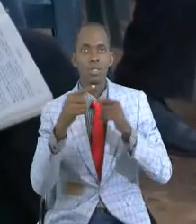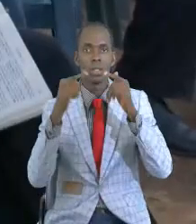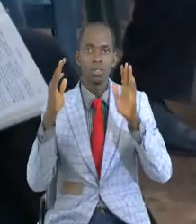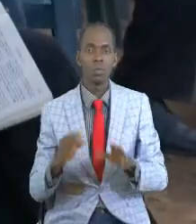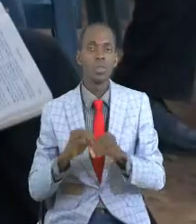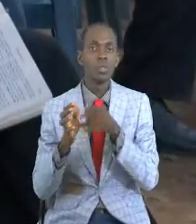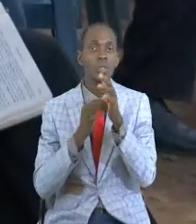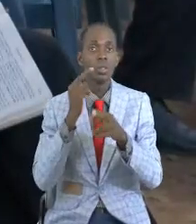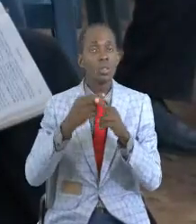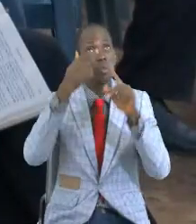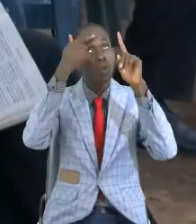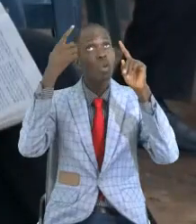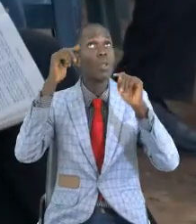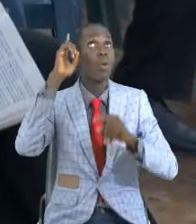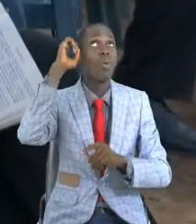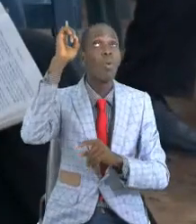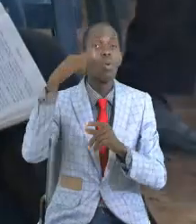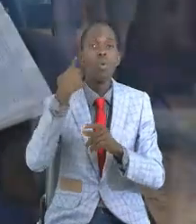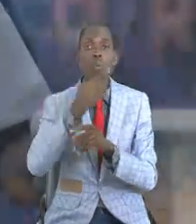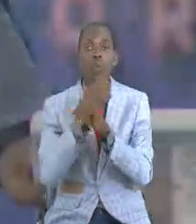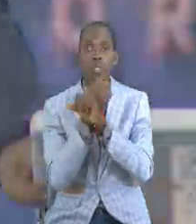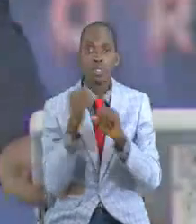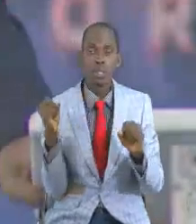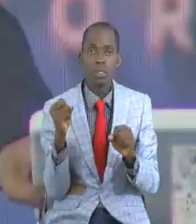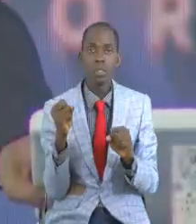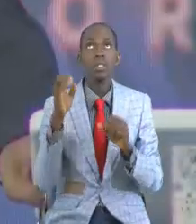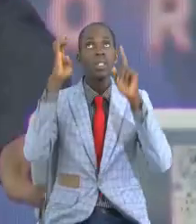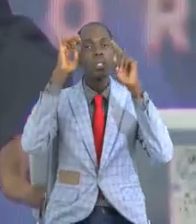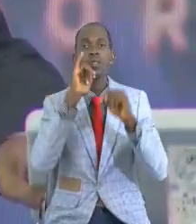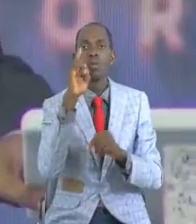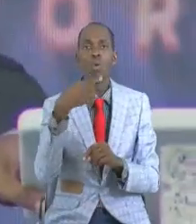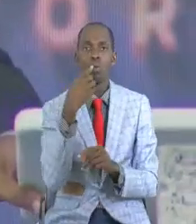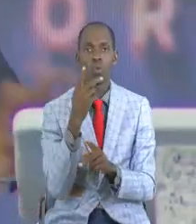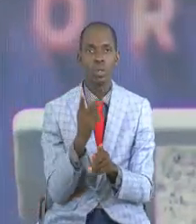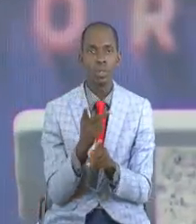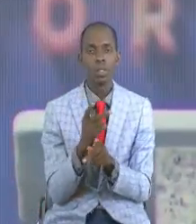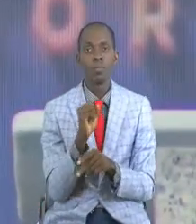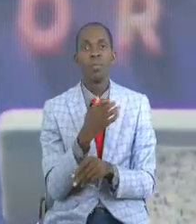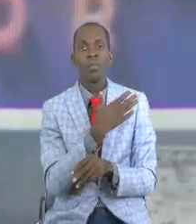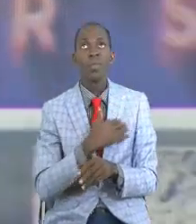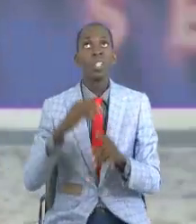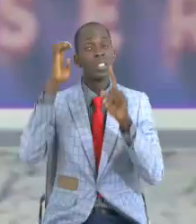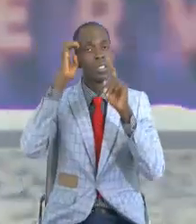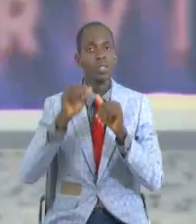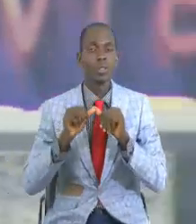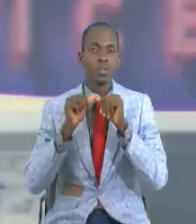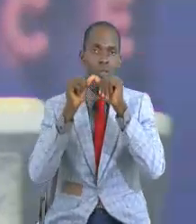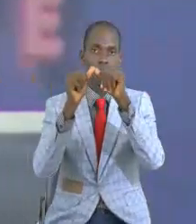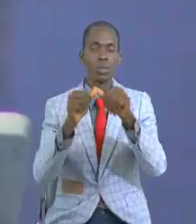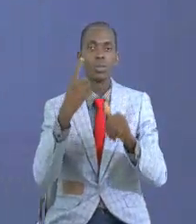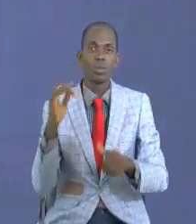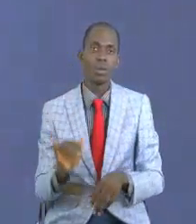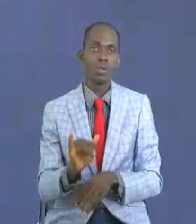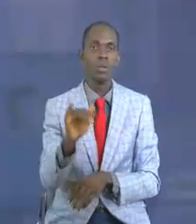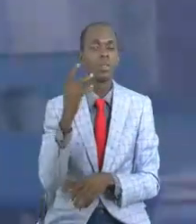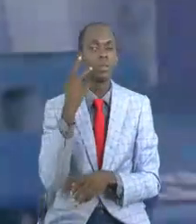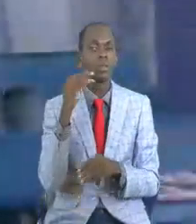one who saves the one who so stays and he continues ever look at him now in chapter